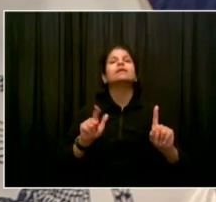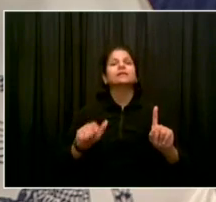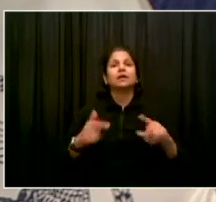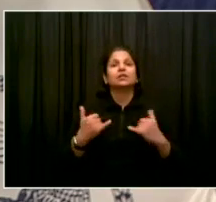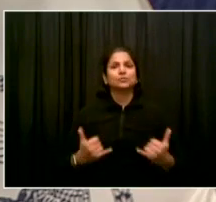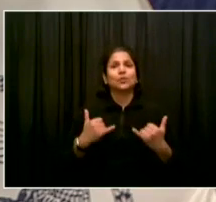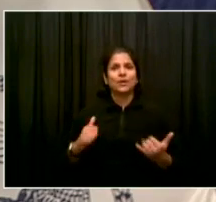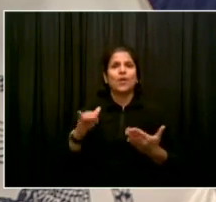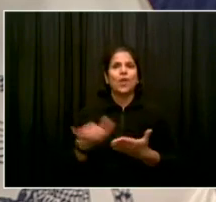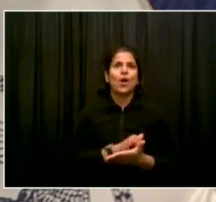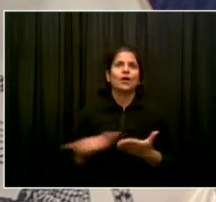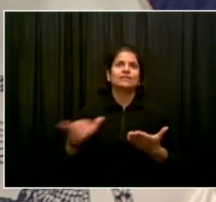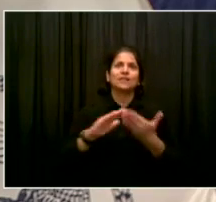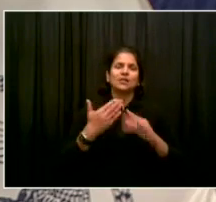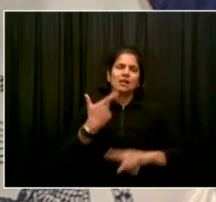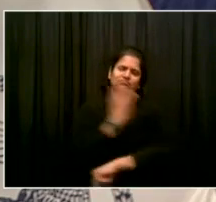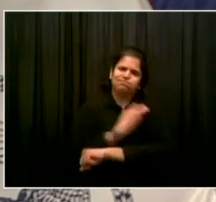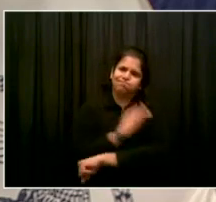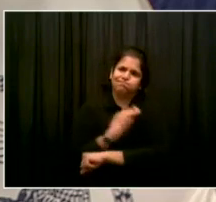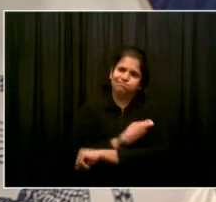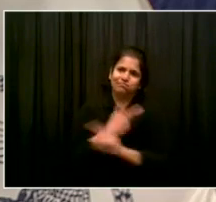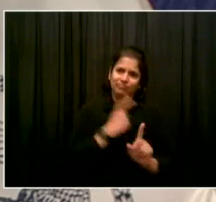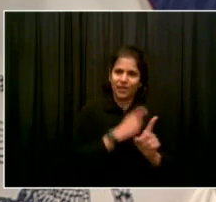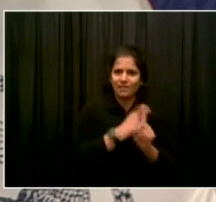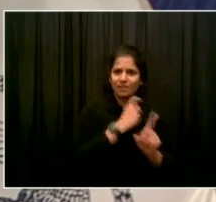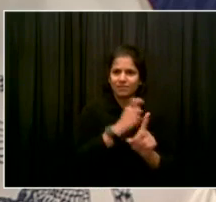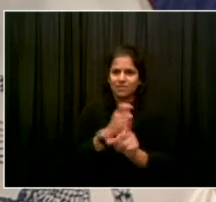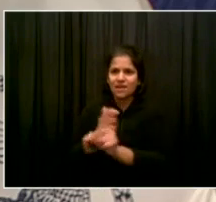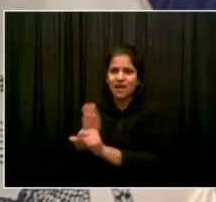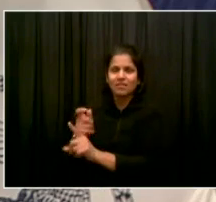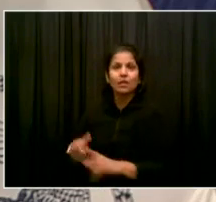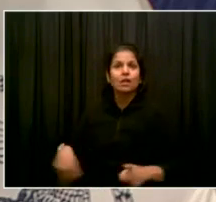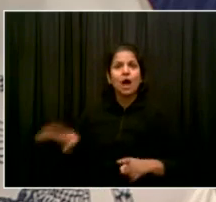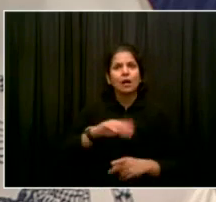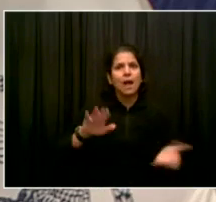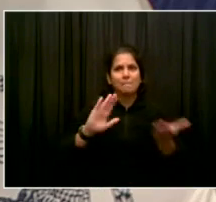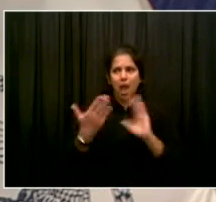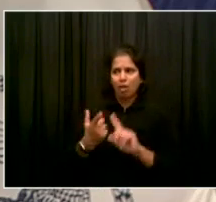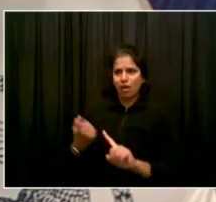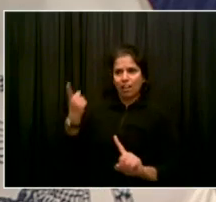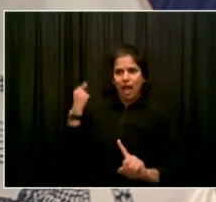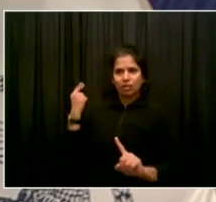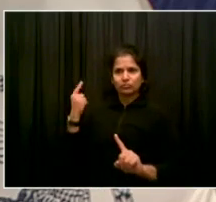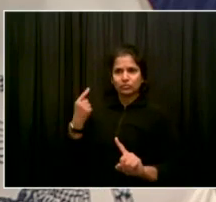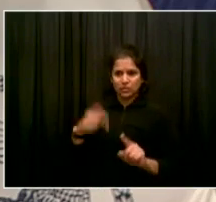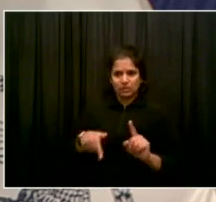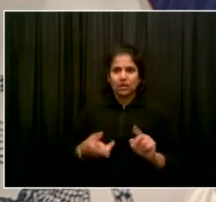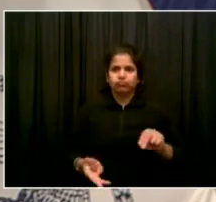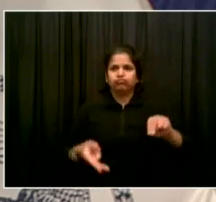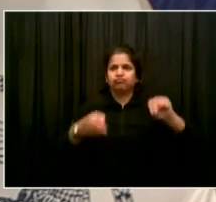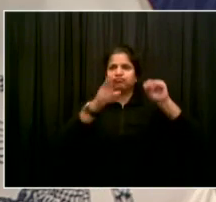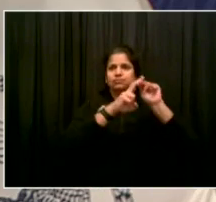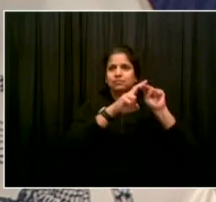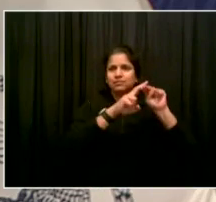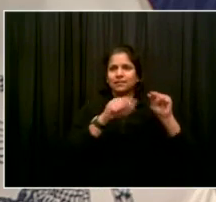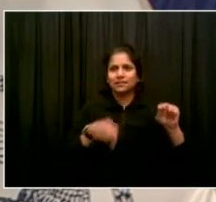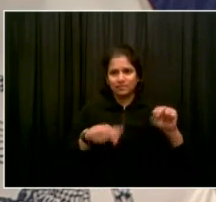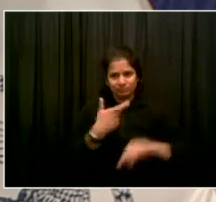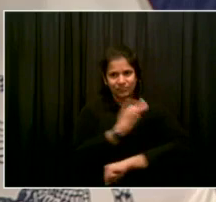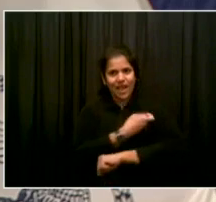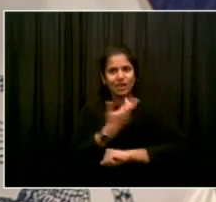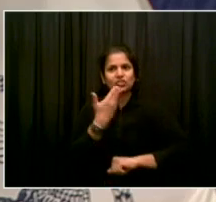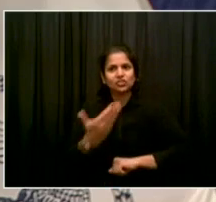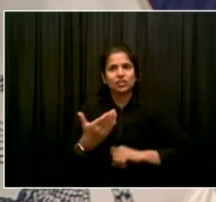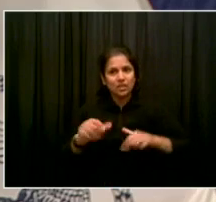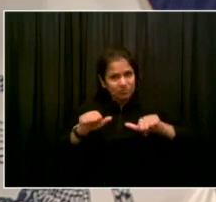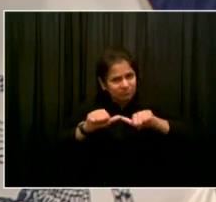through the challenges last year. And that's the foundation of all things. The vaccination efforts continue in